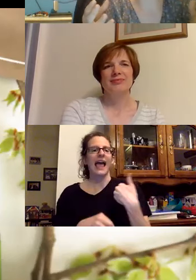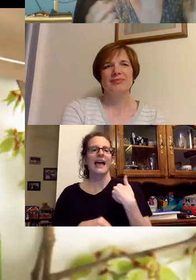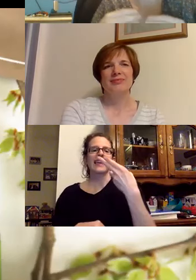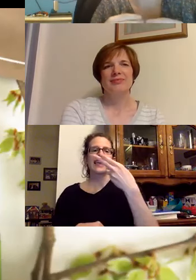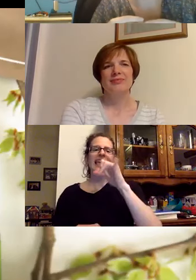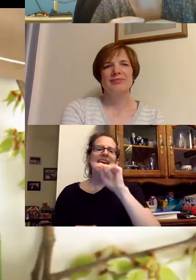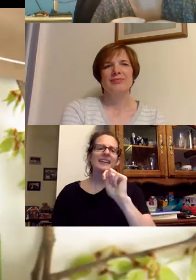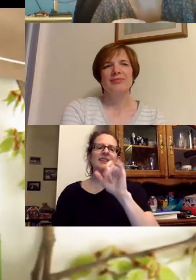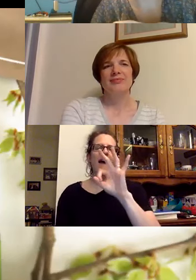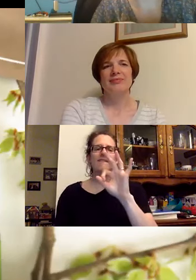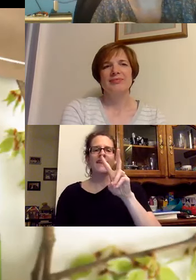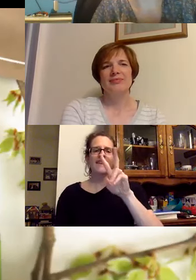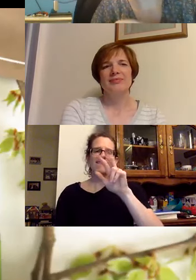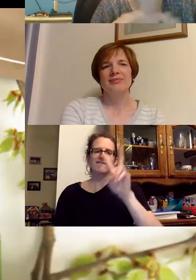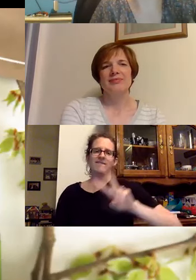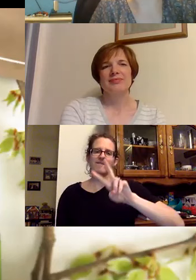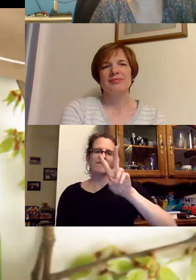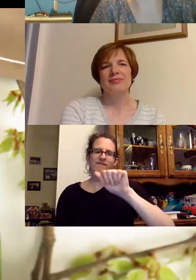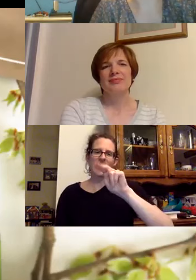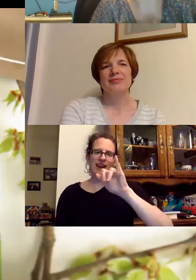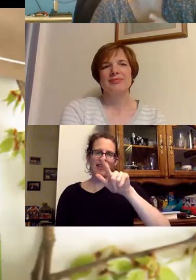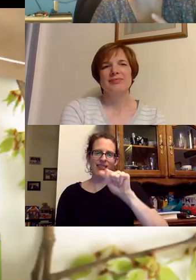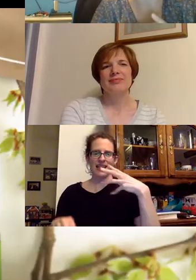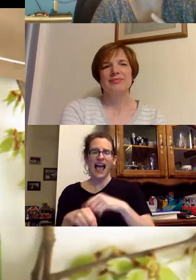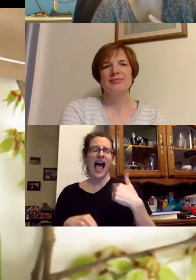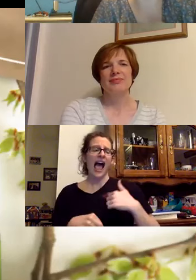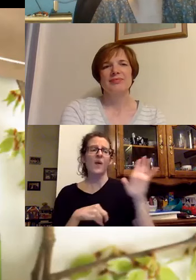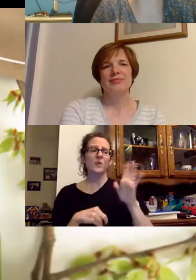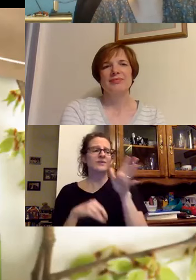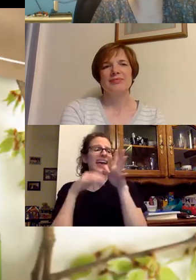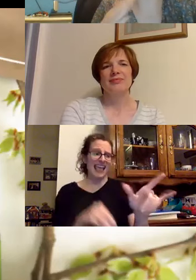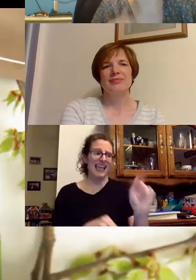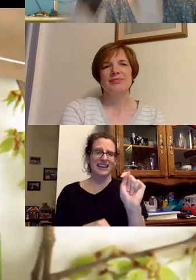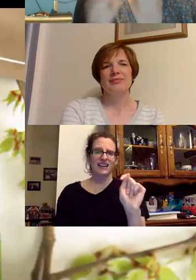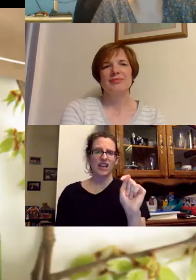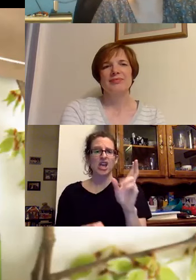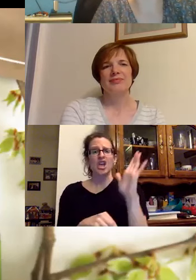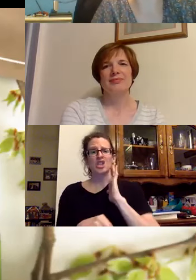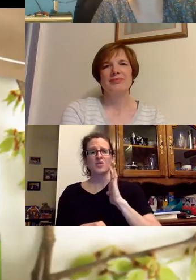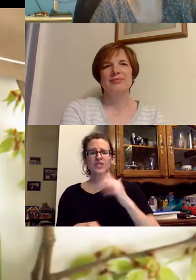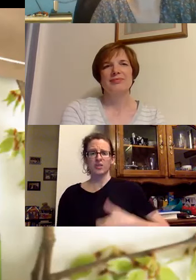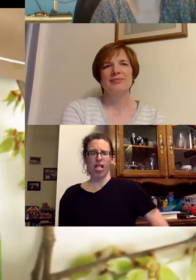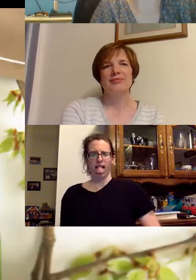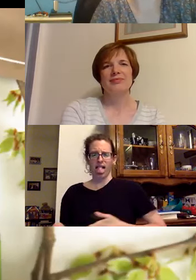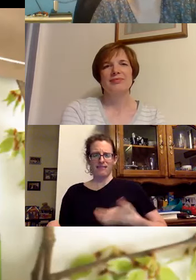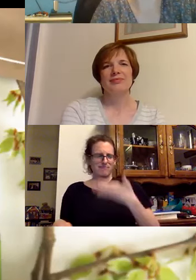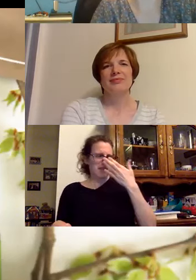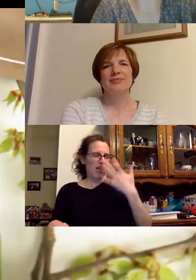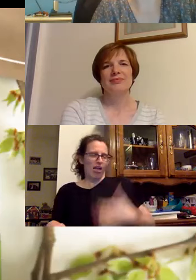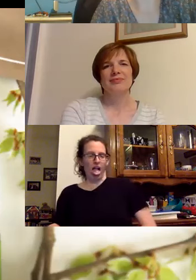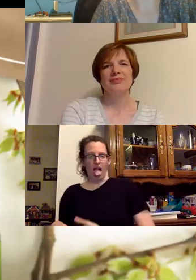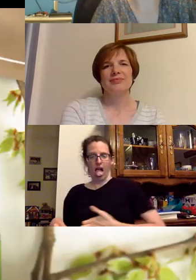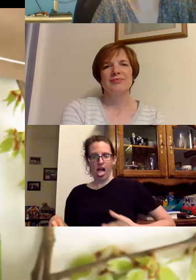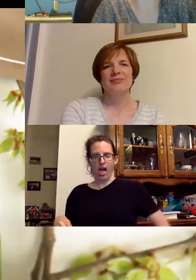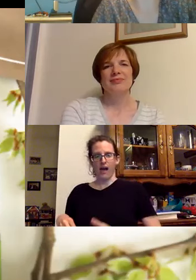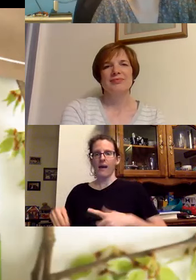vanilla, and I used to hate it. It literally used to turn my stomach.